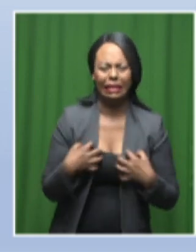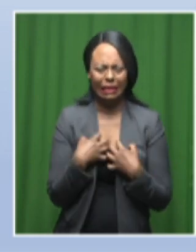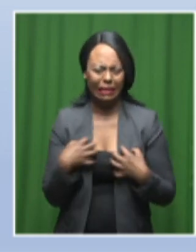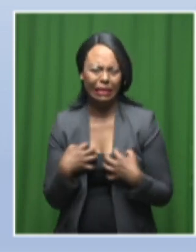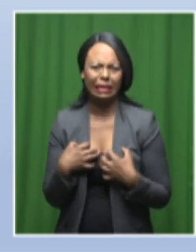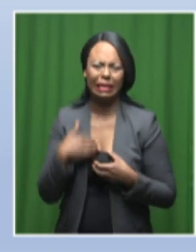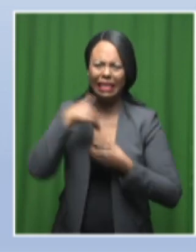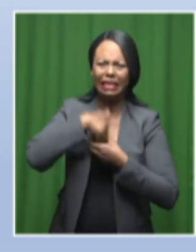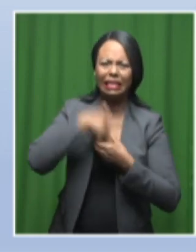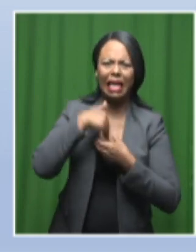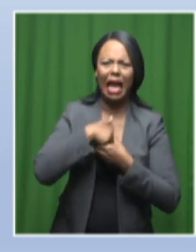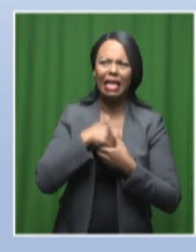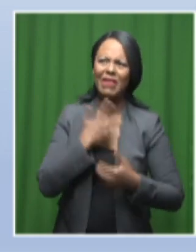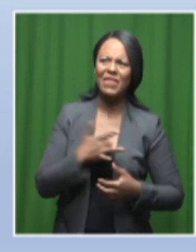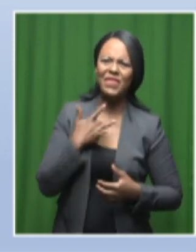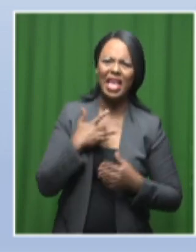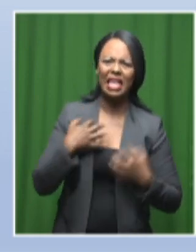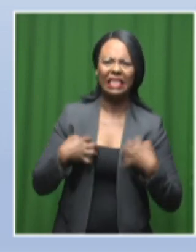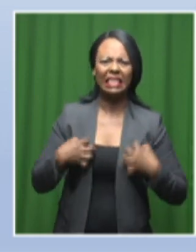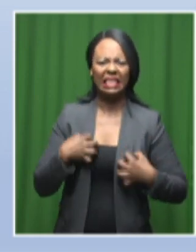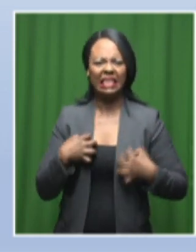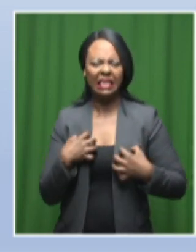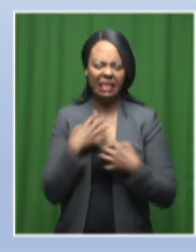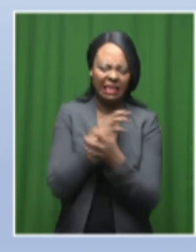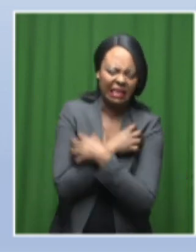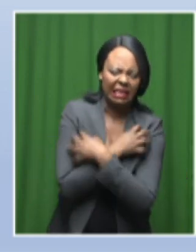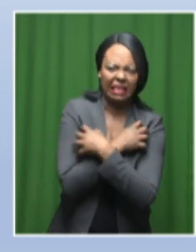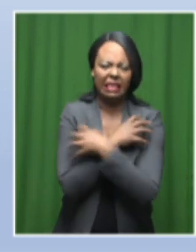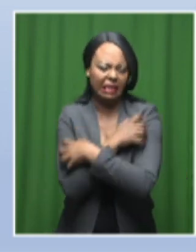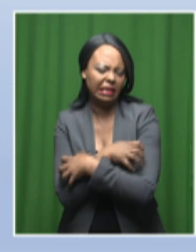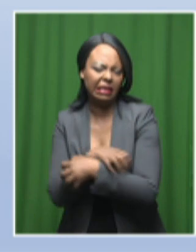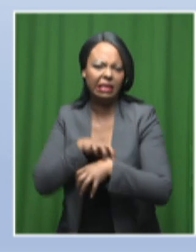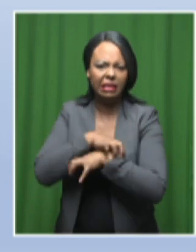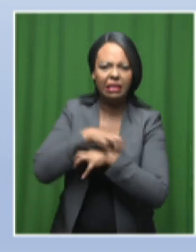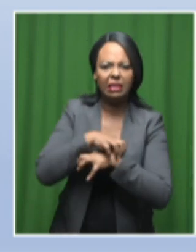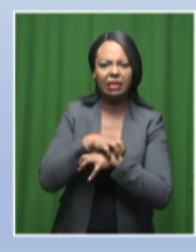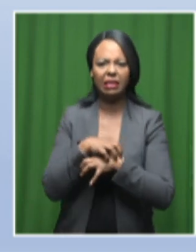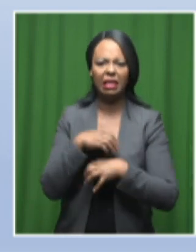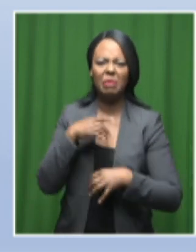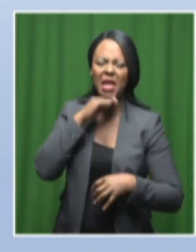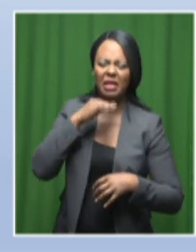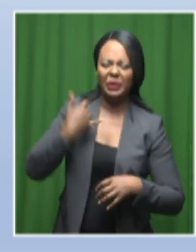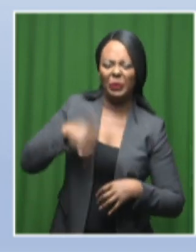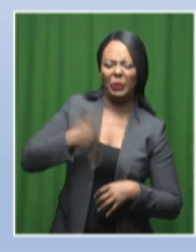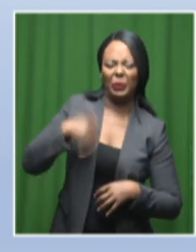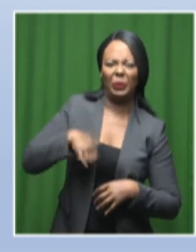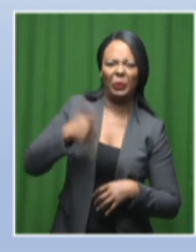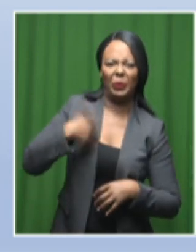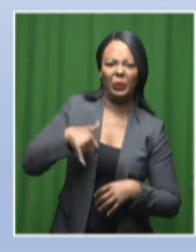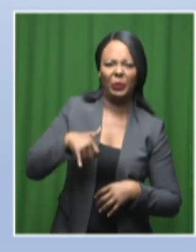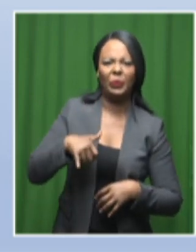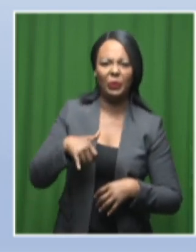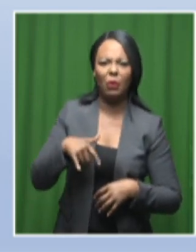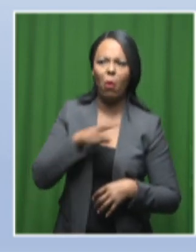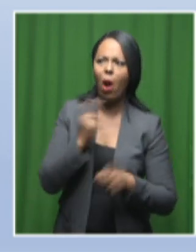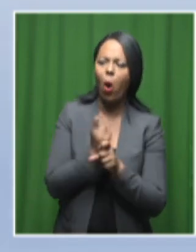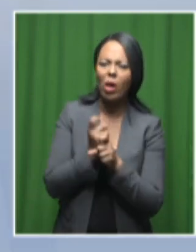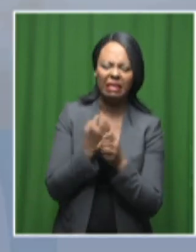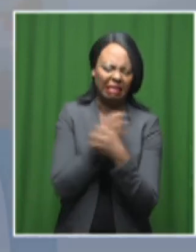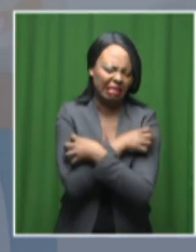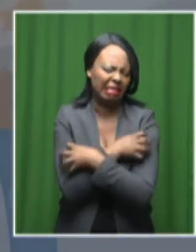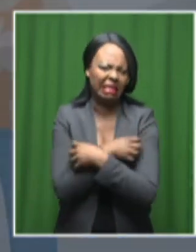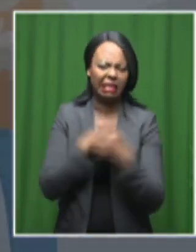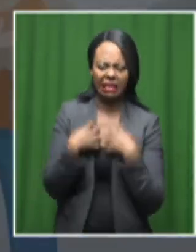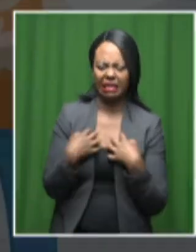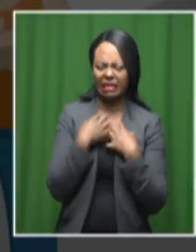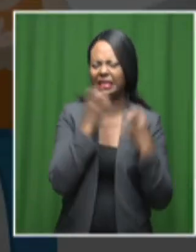bone-deep itch and even feeling like pain. So you can imagine that a patient who's itching, it often gets worse at night. They're not going to be